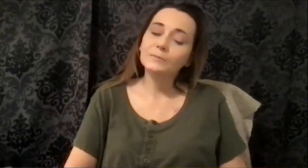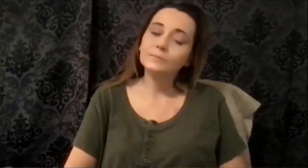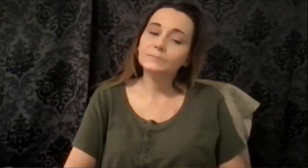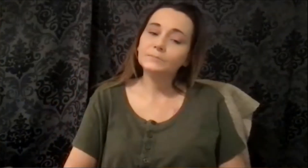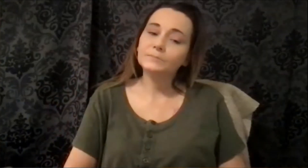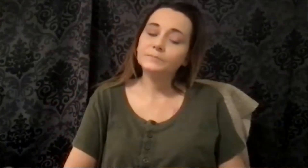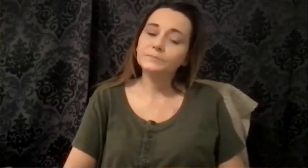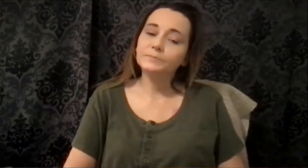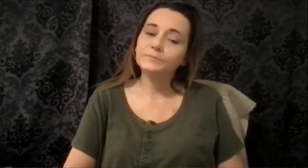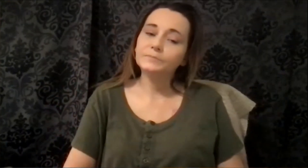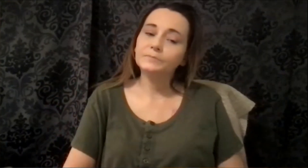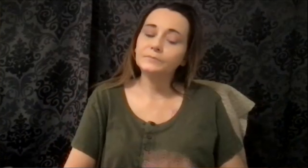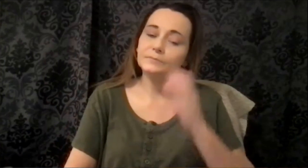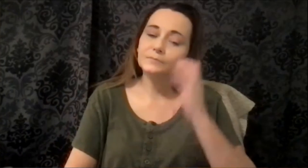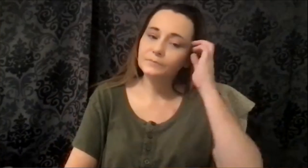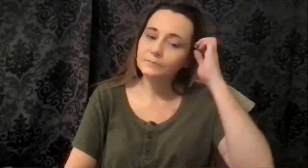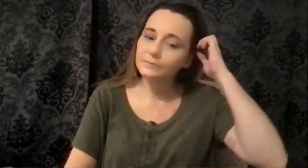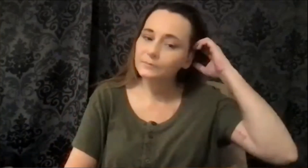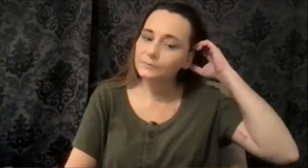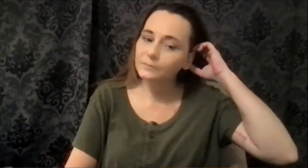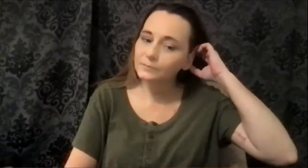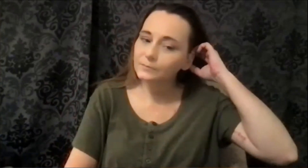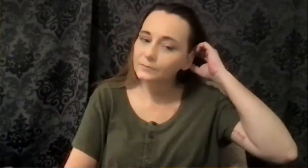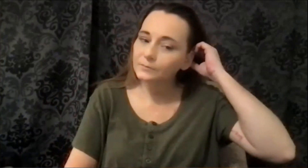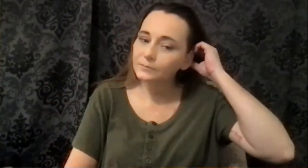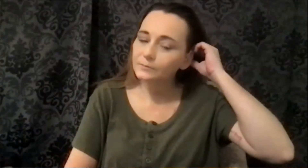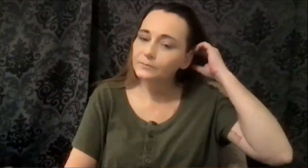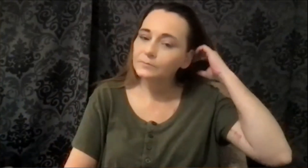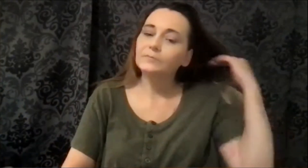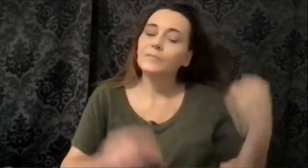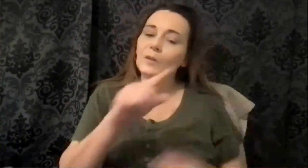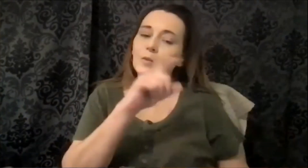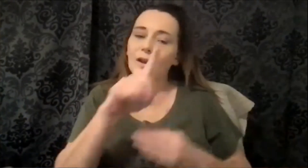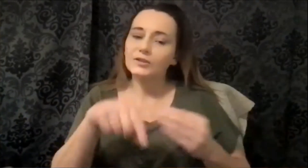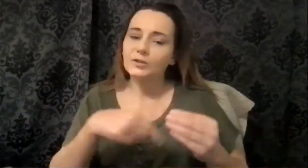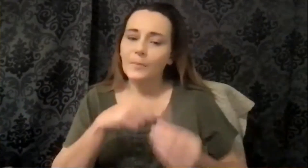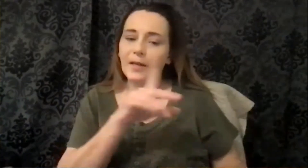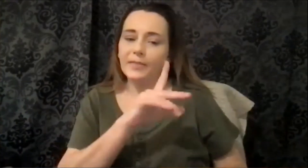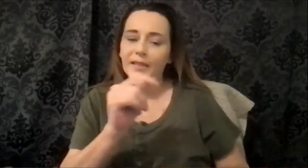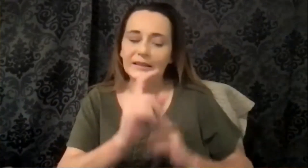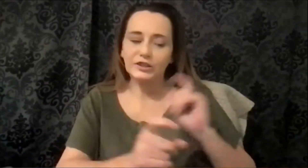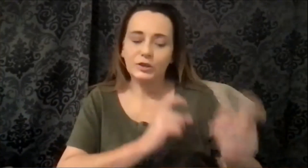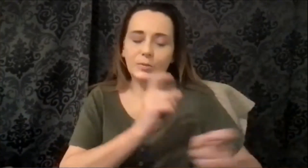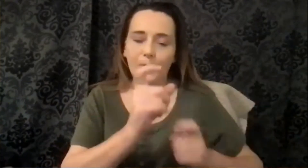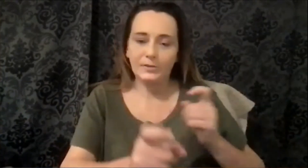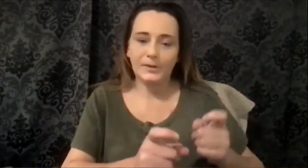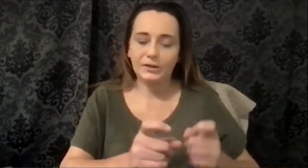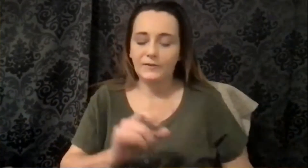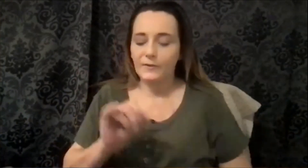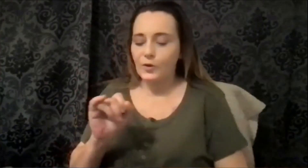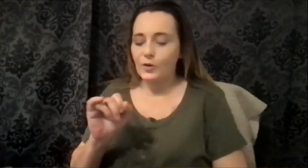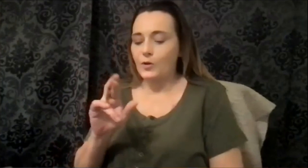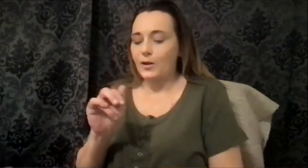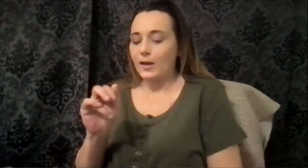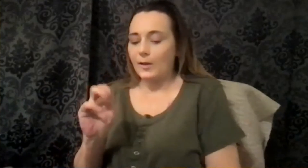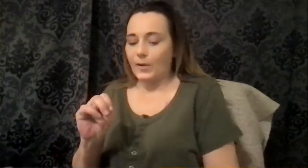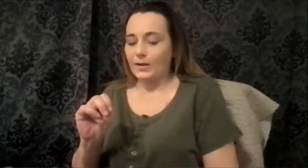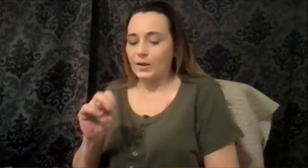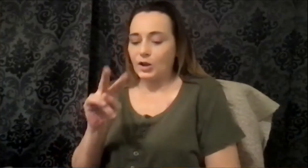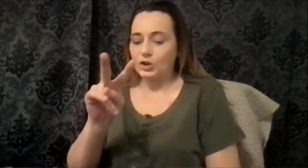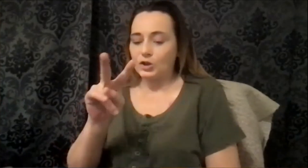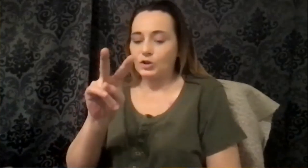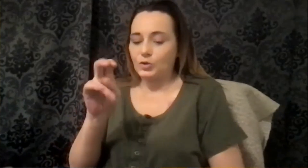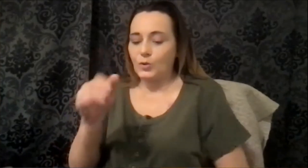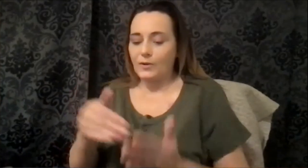Question regarding the literature distribution, the value adjustment for Iran, the $200,000. Did you go